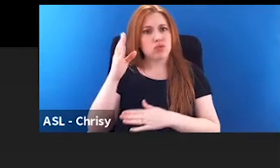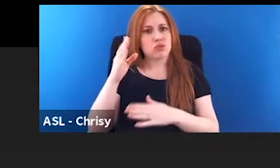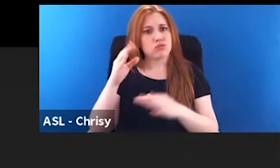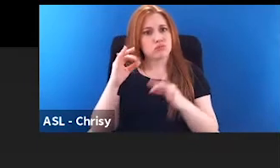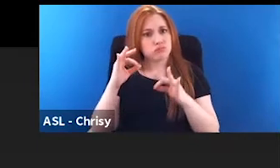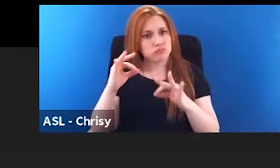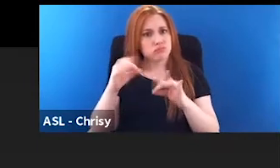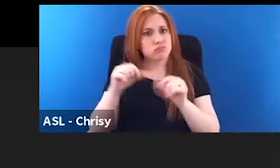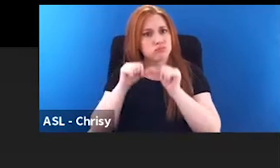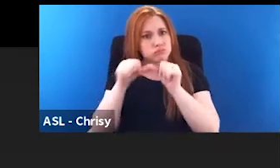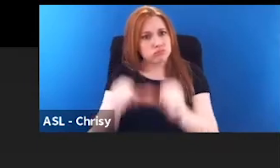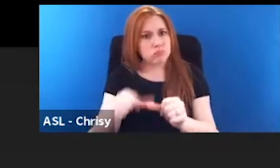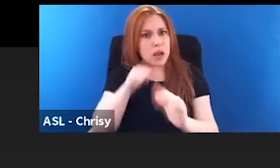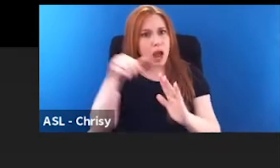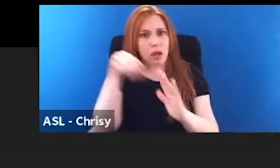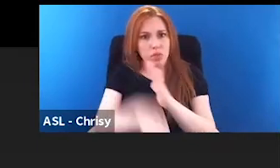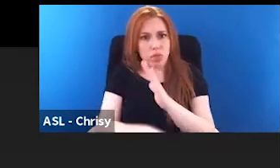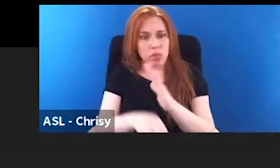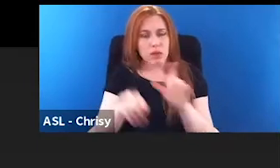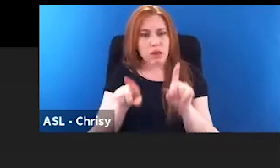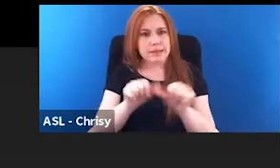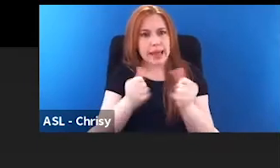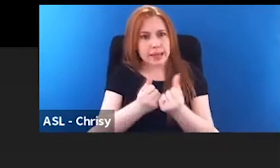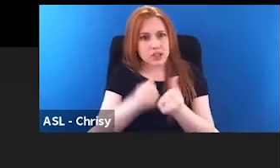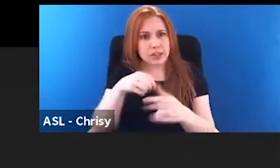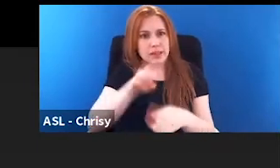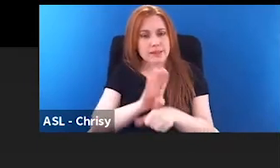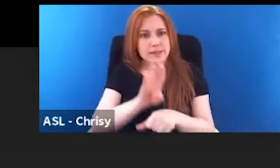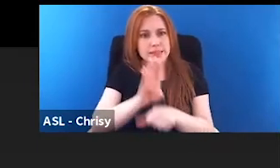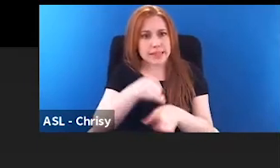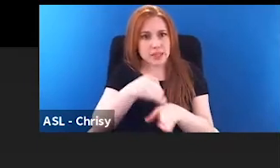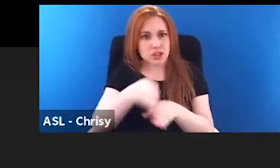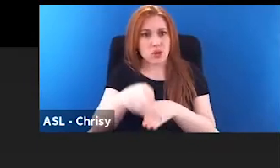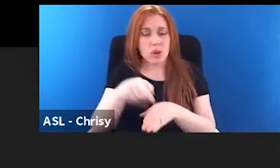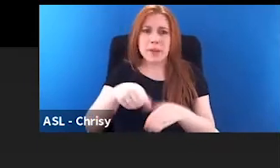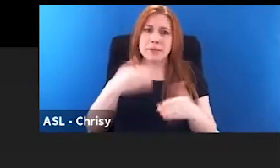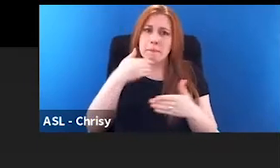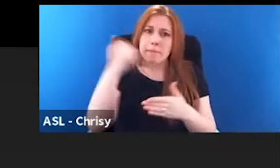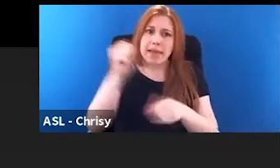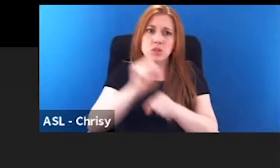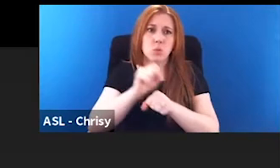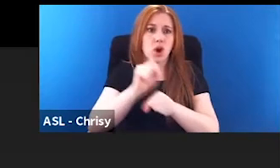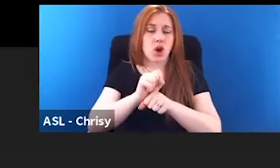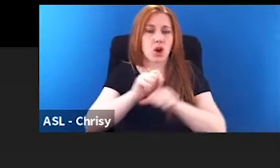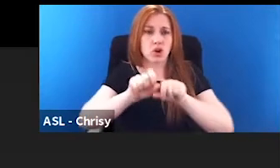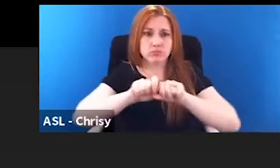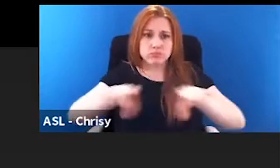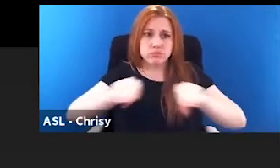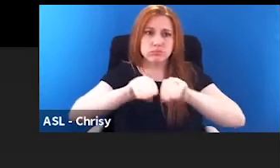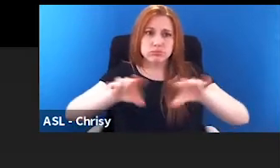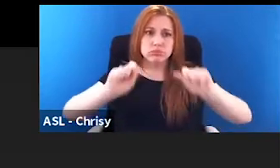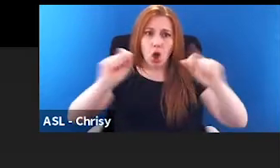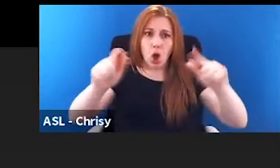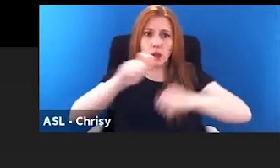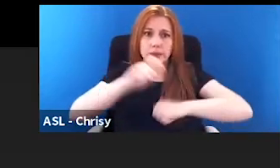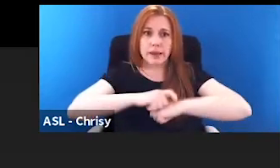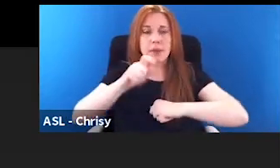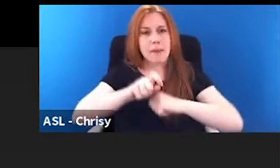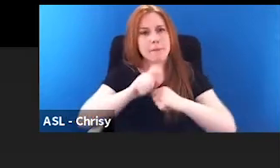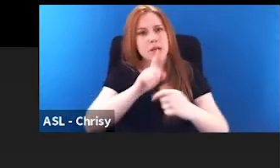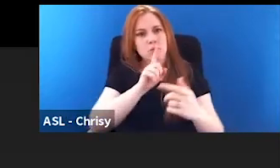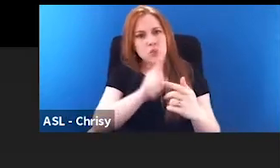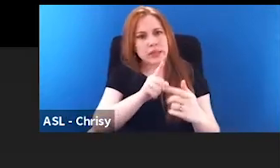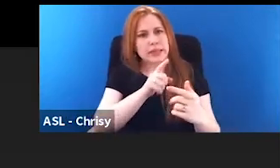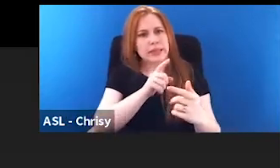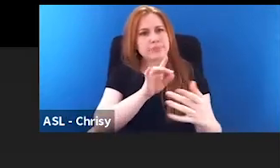industry, we have to be putting out the best work we possibly can at all times, and it has to be able to speak to the consumer we're